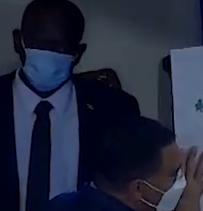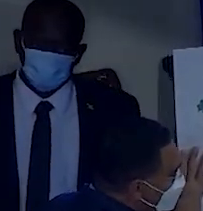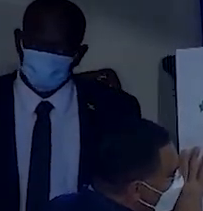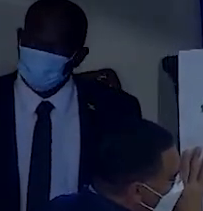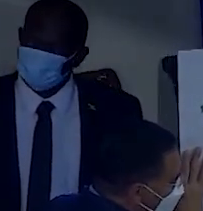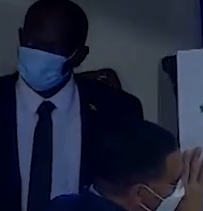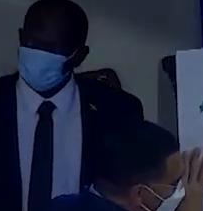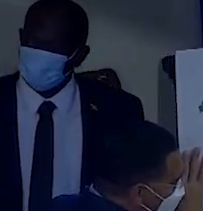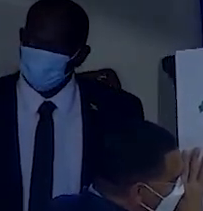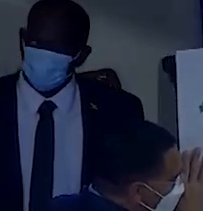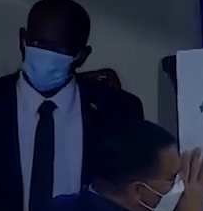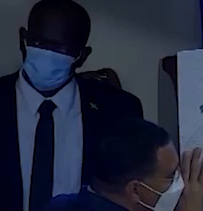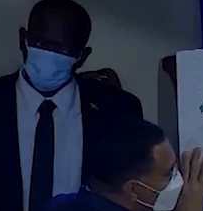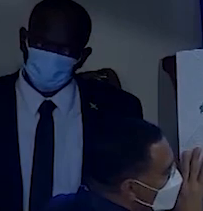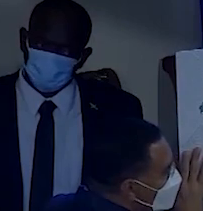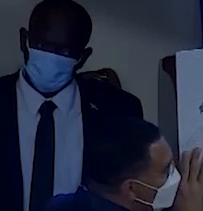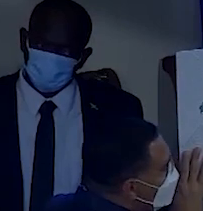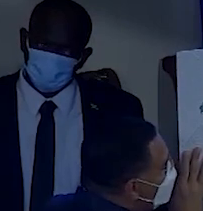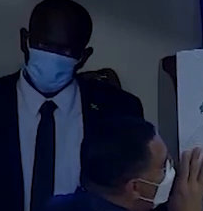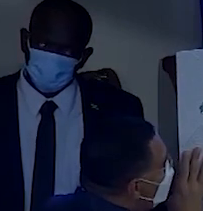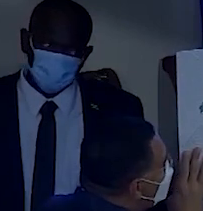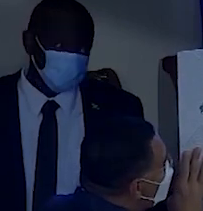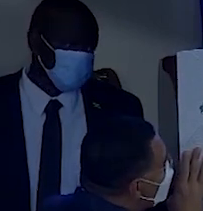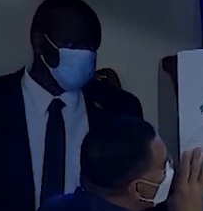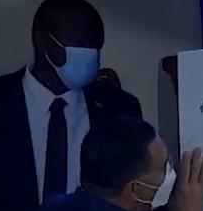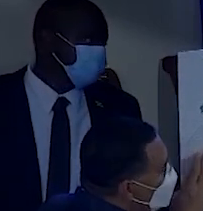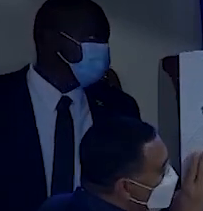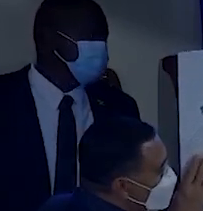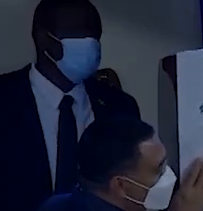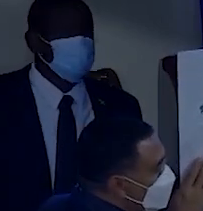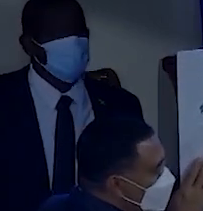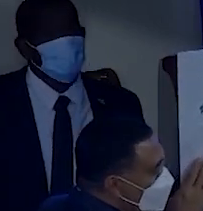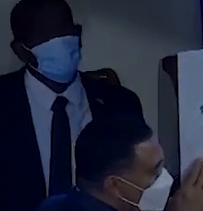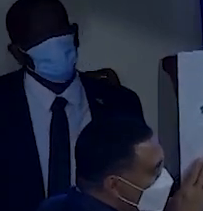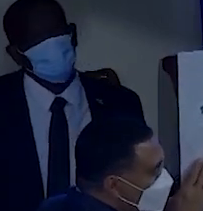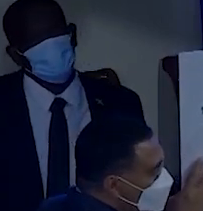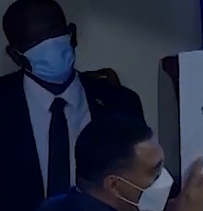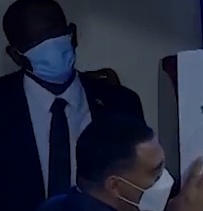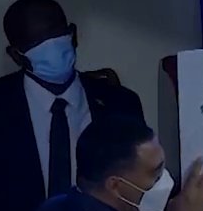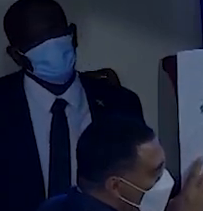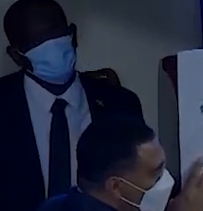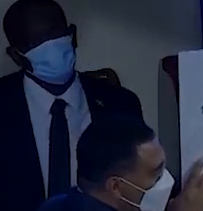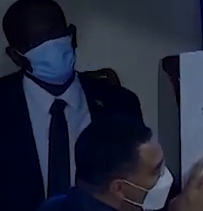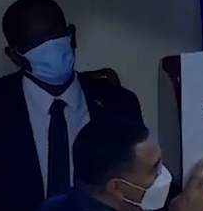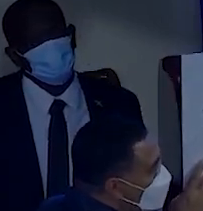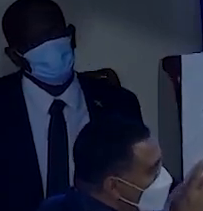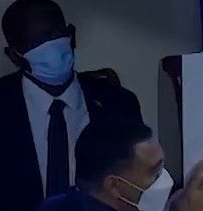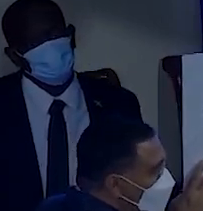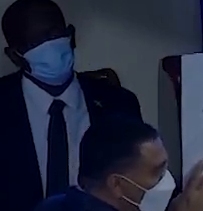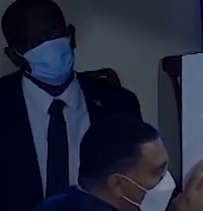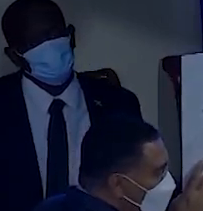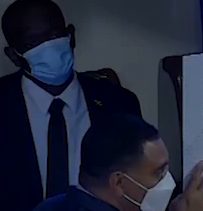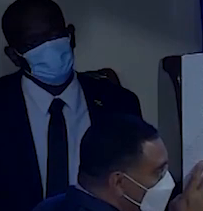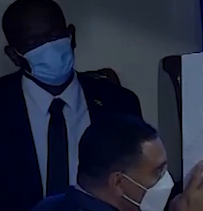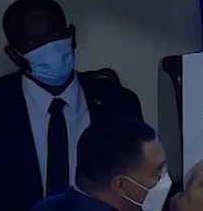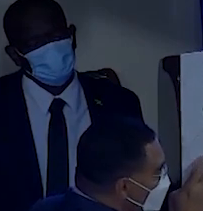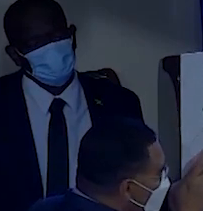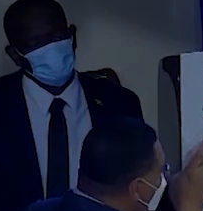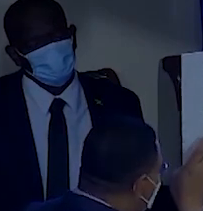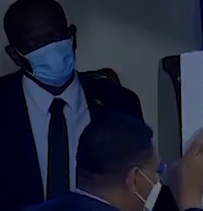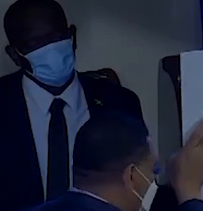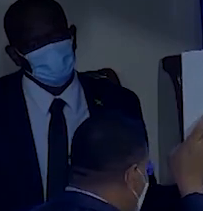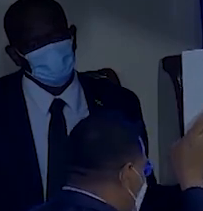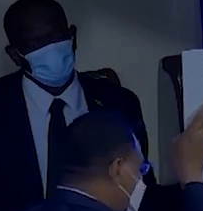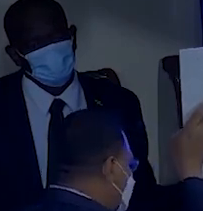the coat of arms, the Dr. Bird, the national flag, the Aki, Madam Speaker. It is truly a